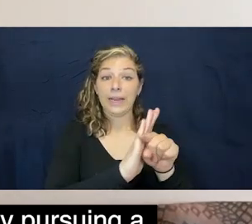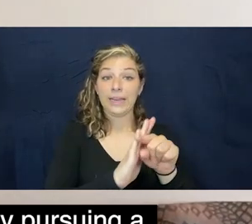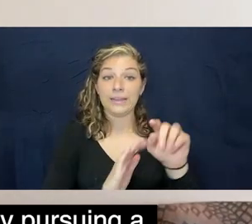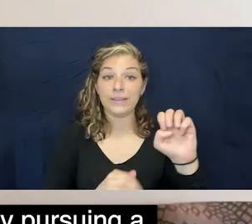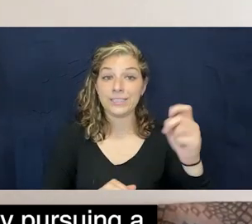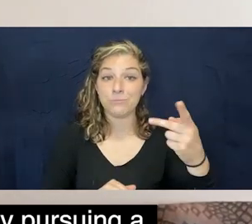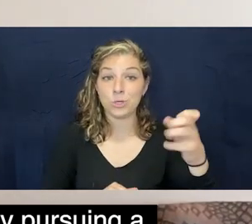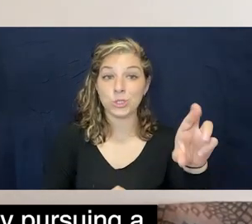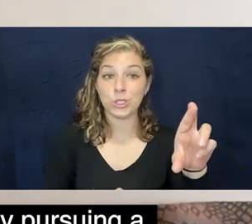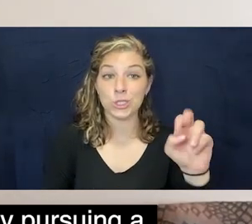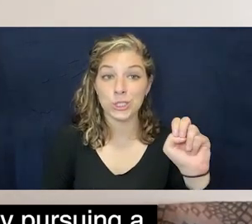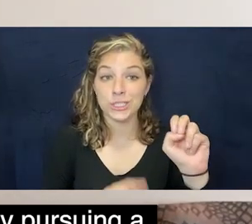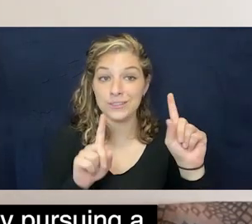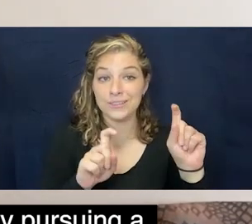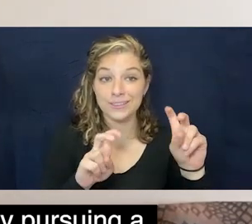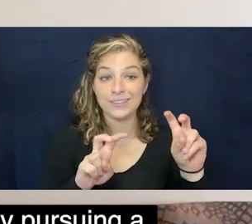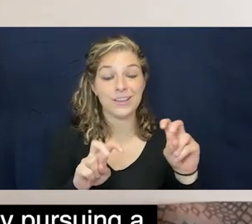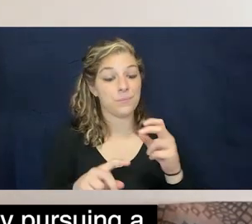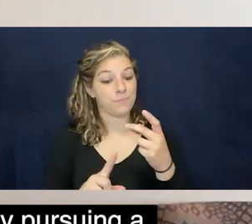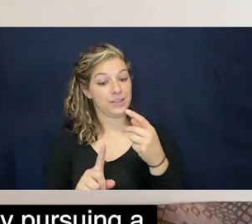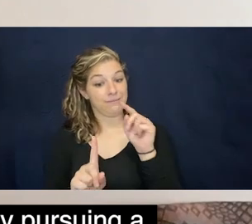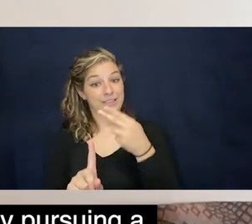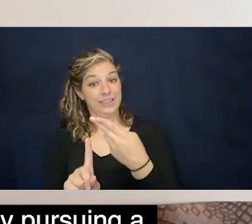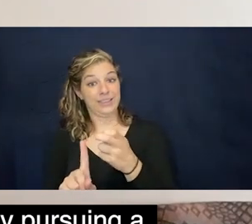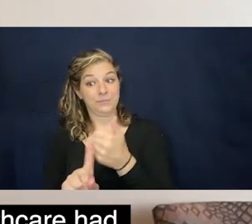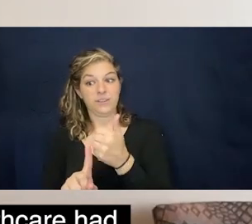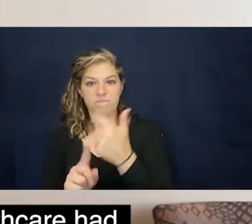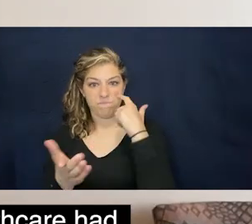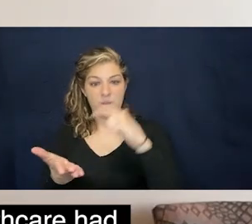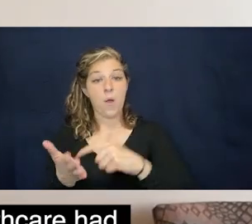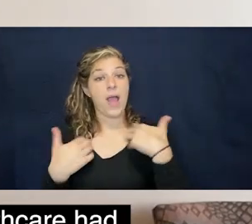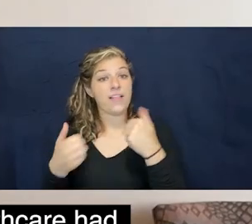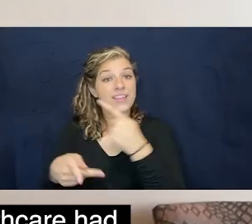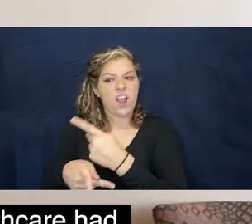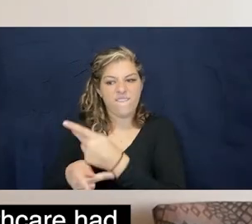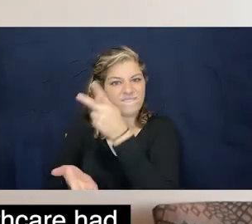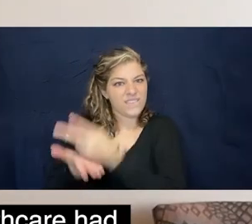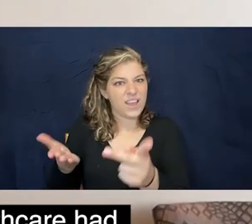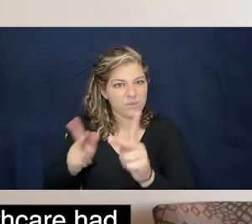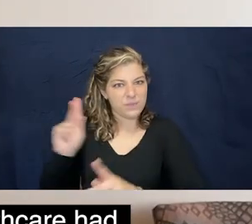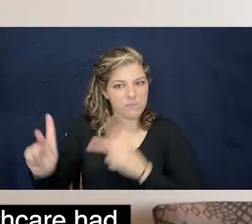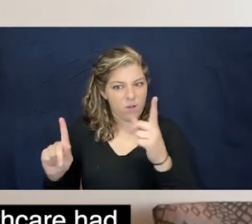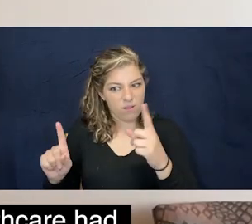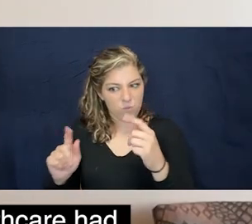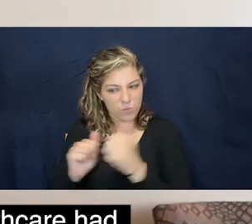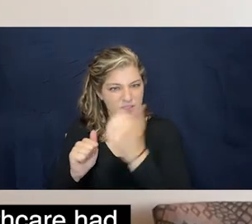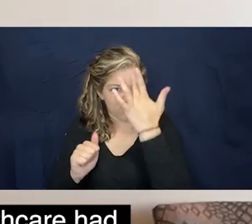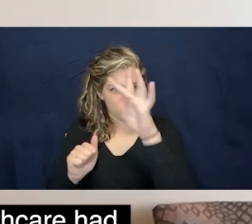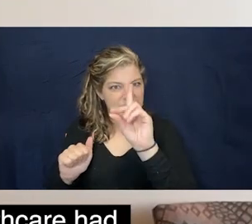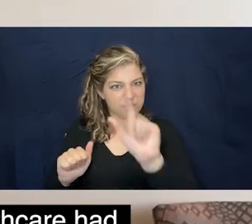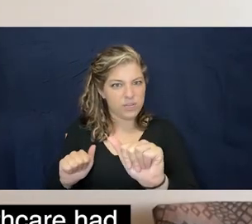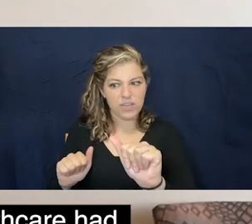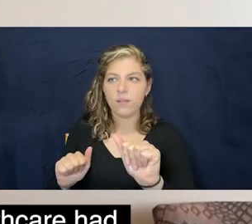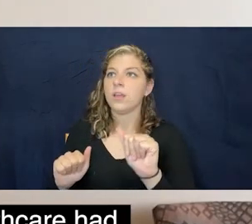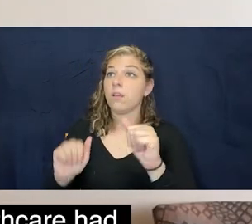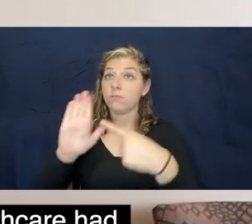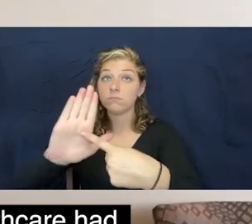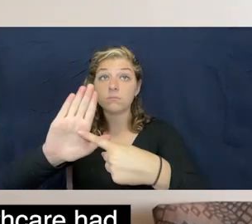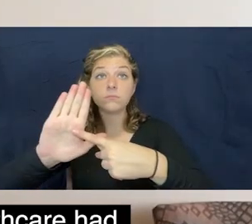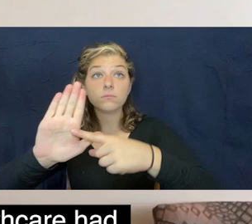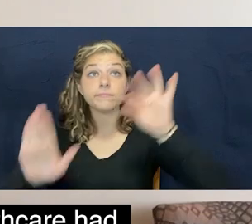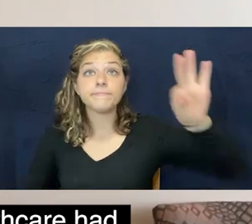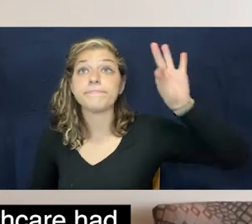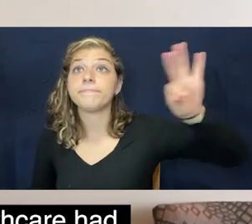himself by pursuing a campaign of negative exposure. It was Dr. Perlman, after all, who pointed out how healthcare had failed